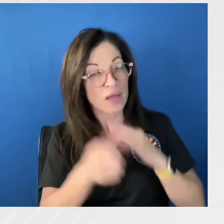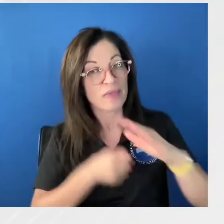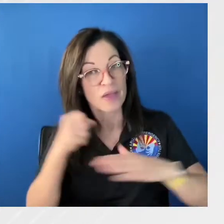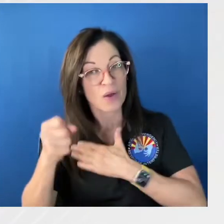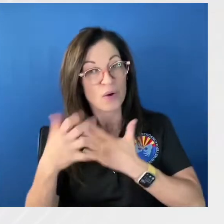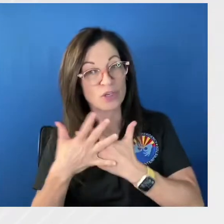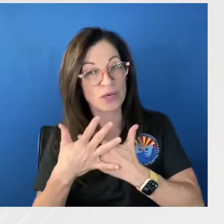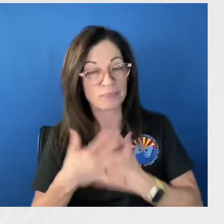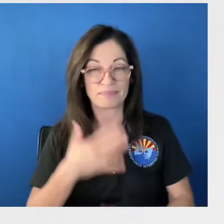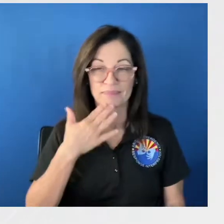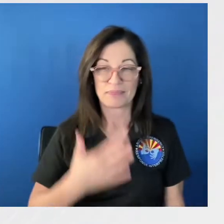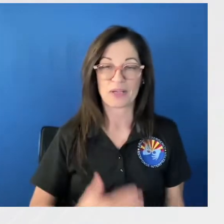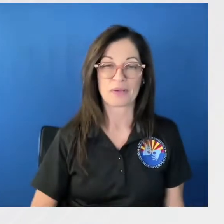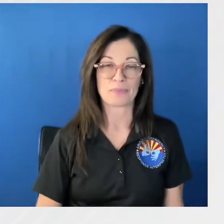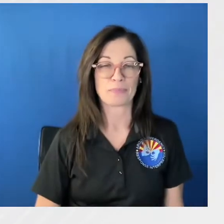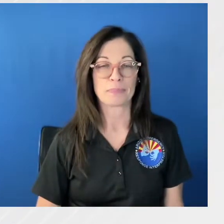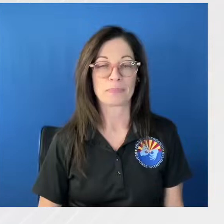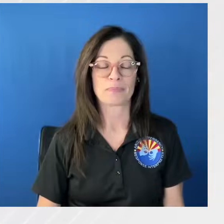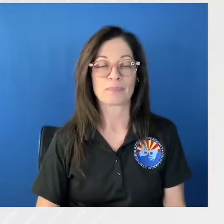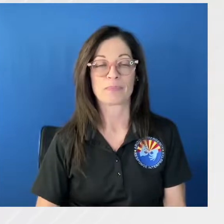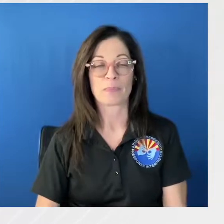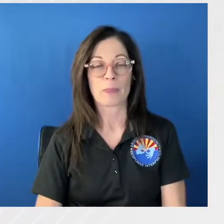much.